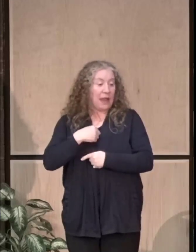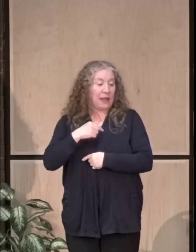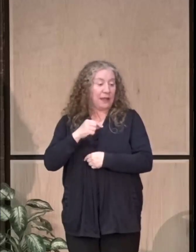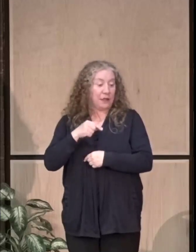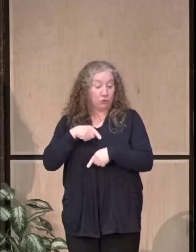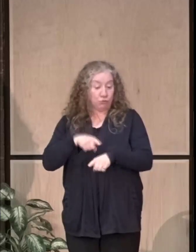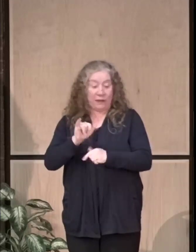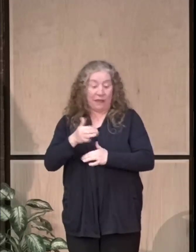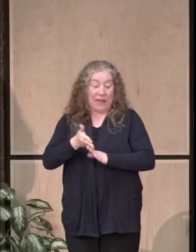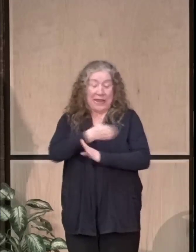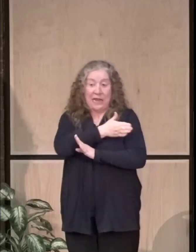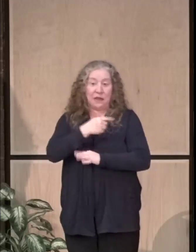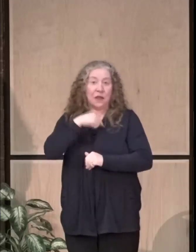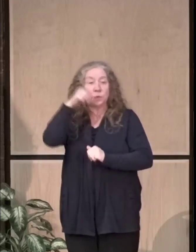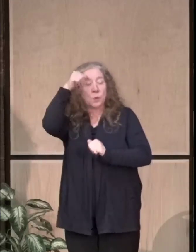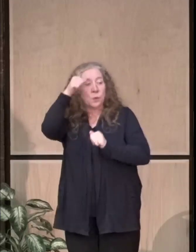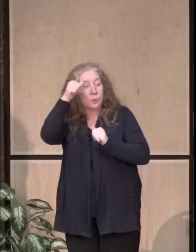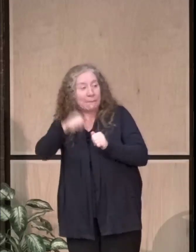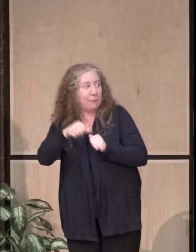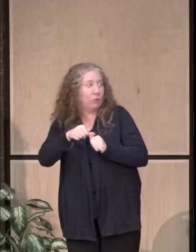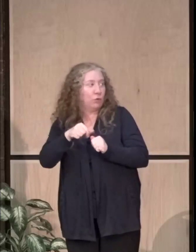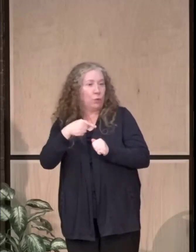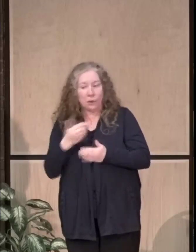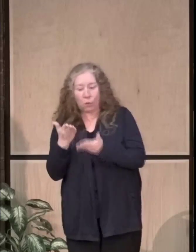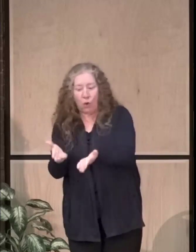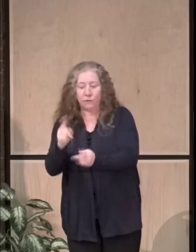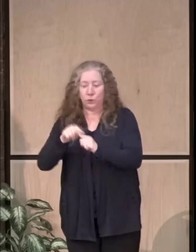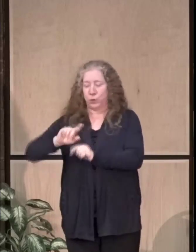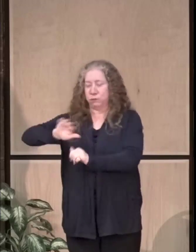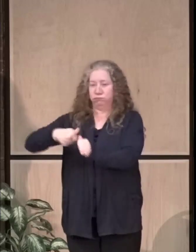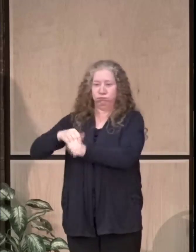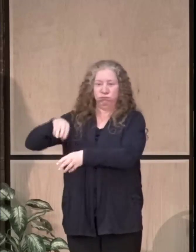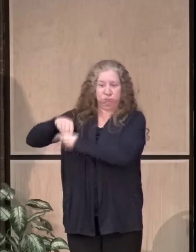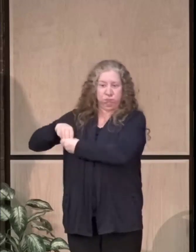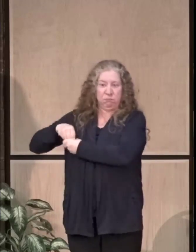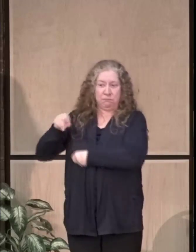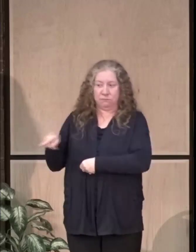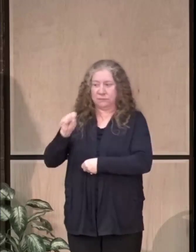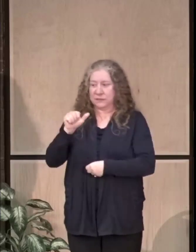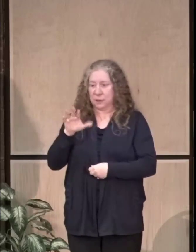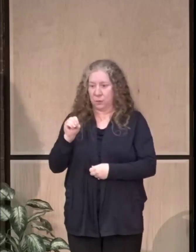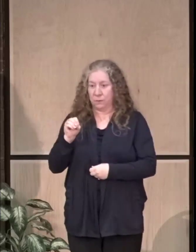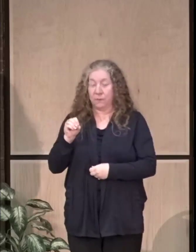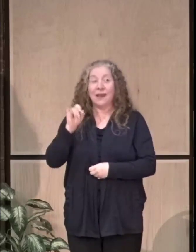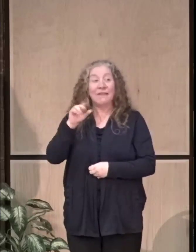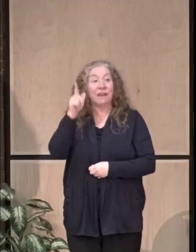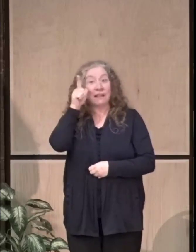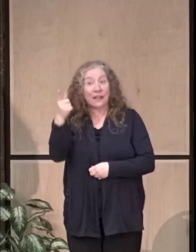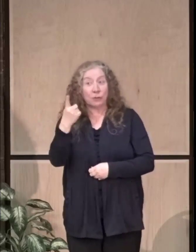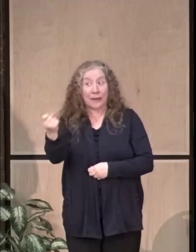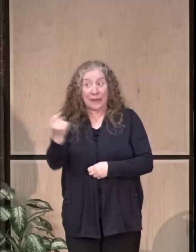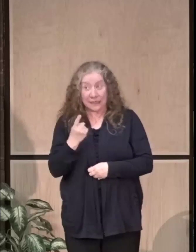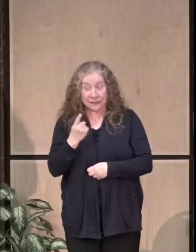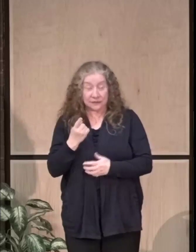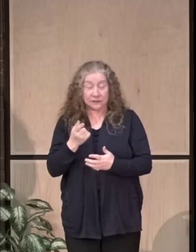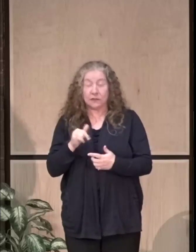that during the time, I cannot recall that being part of the conversation until later when someone asked if we had done that.